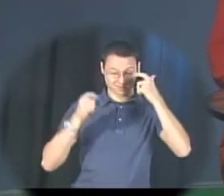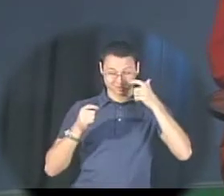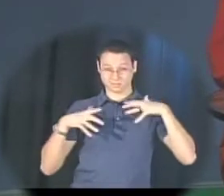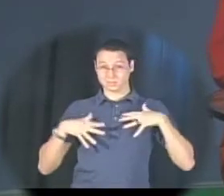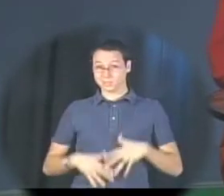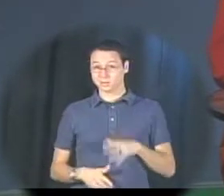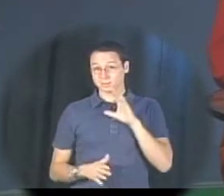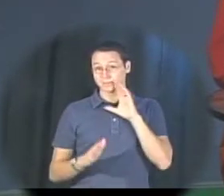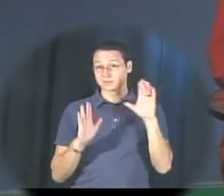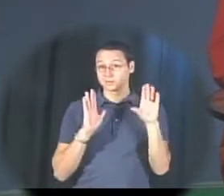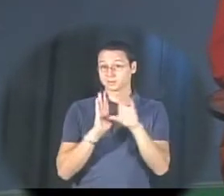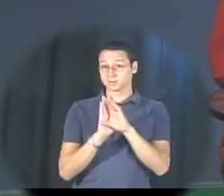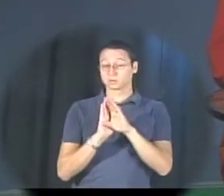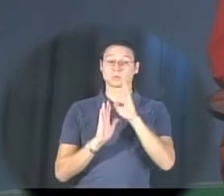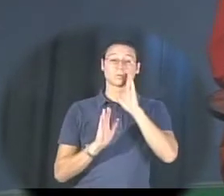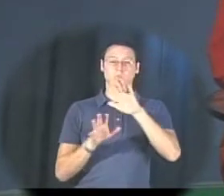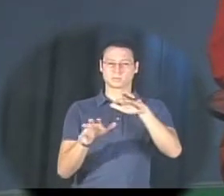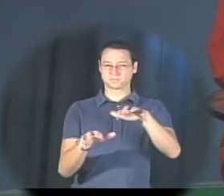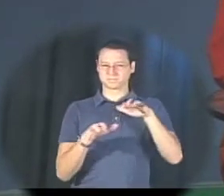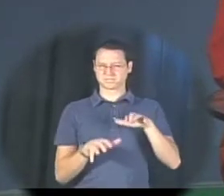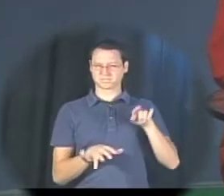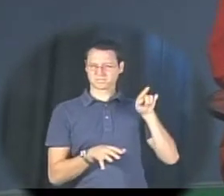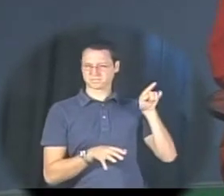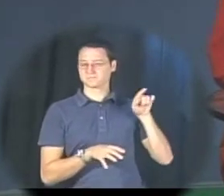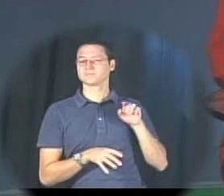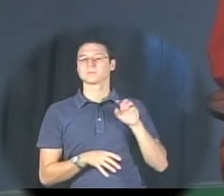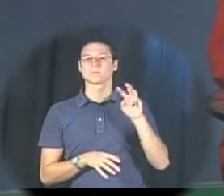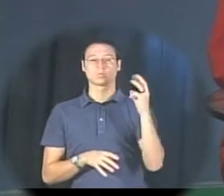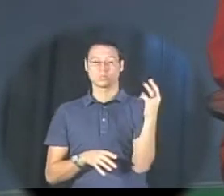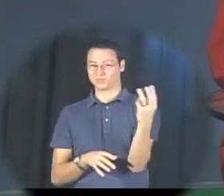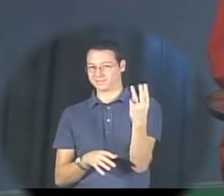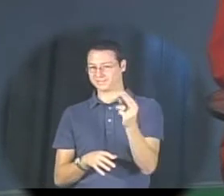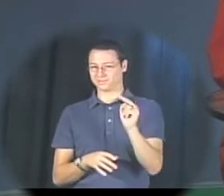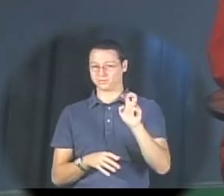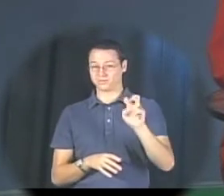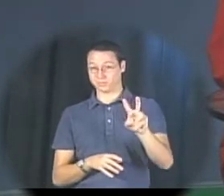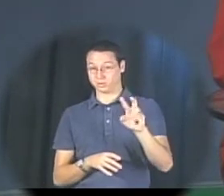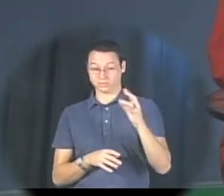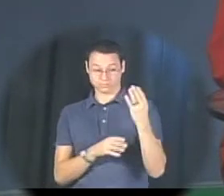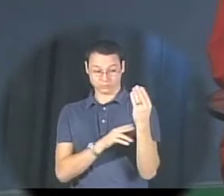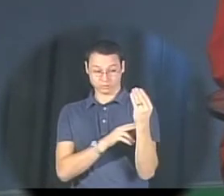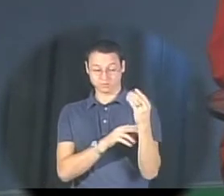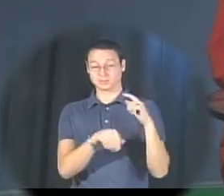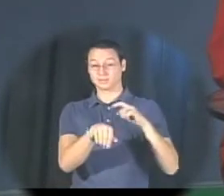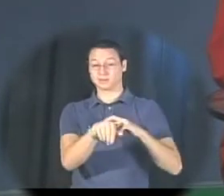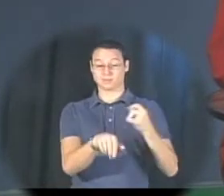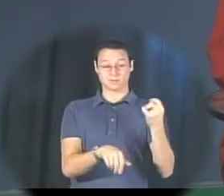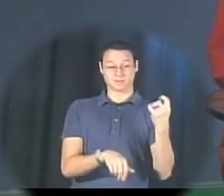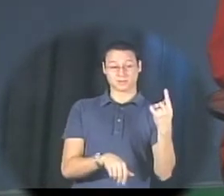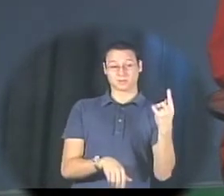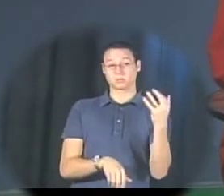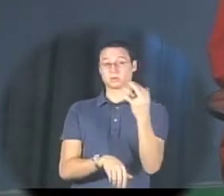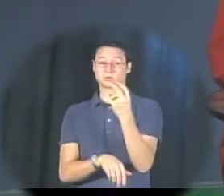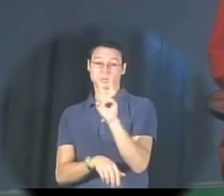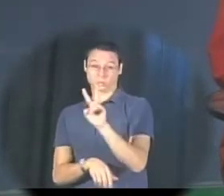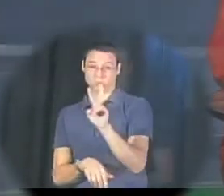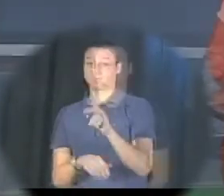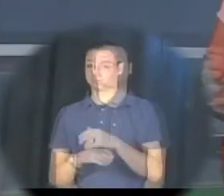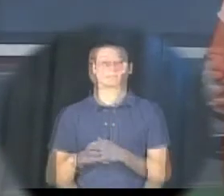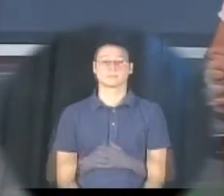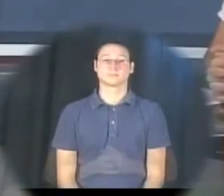be taken in the auditorium lobby on Wednesday, November 14th between 11 a.m. and 2 p.m.